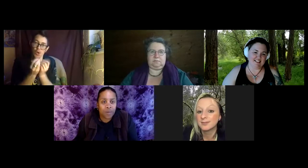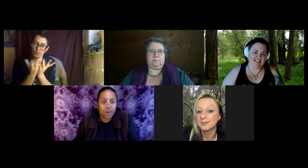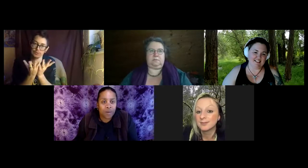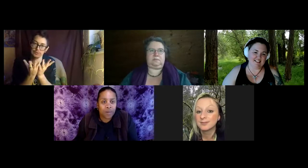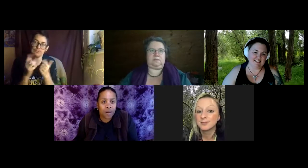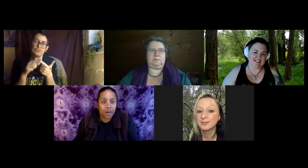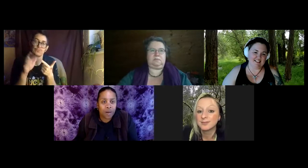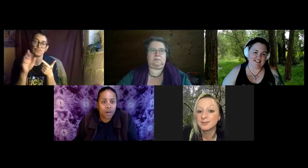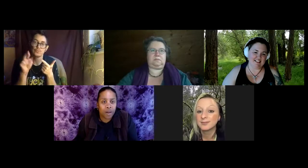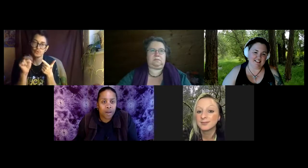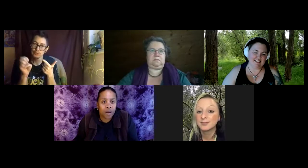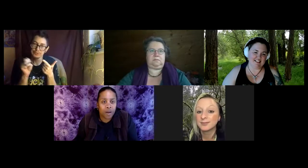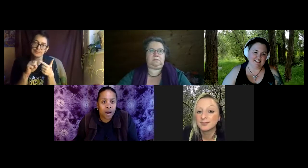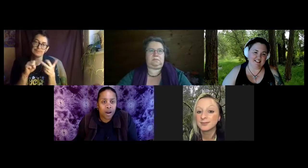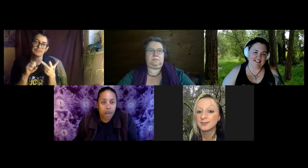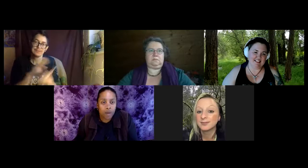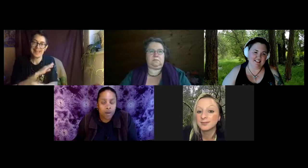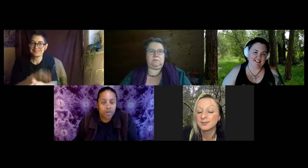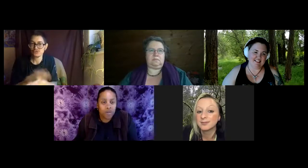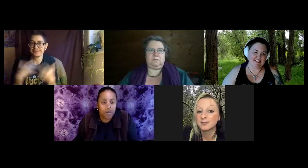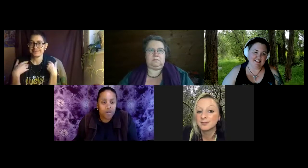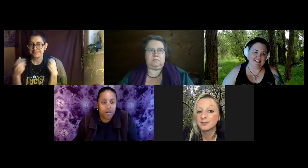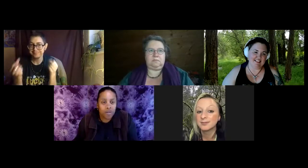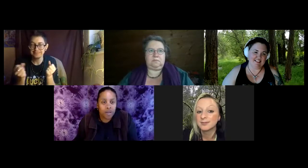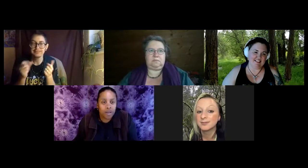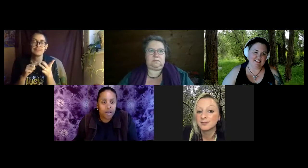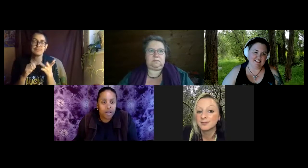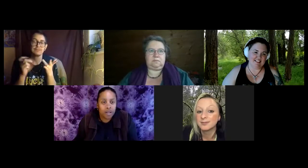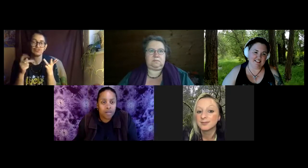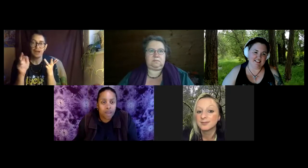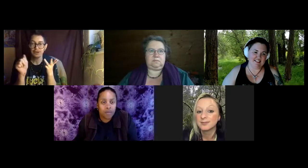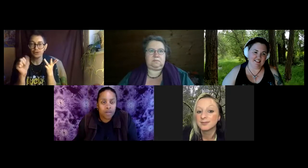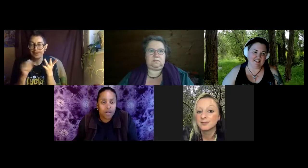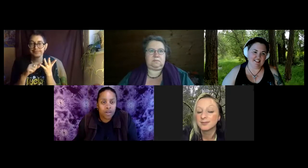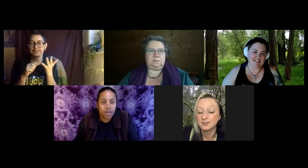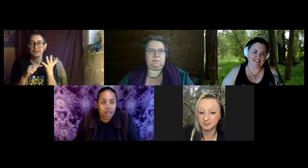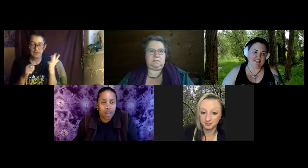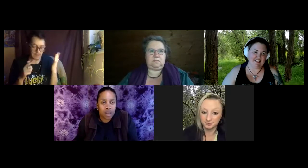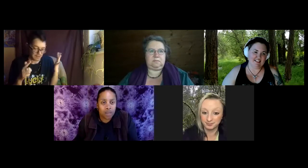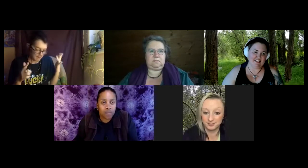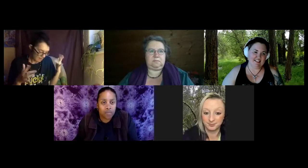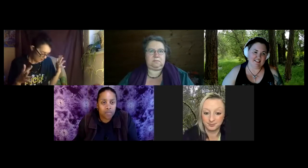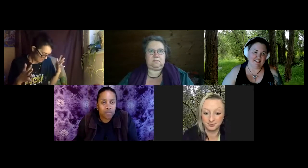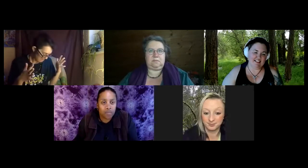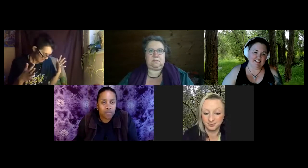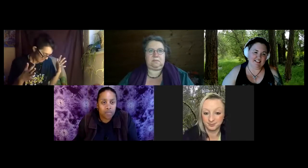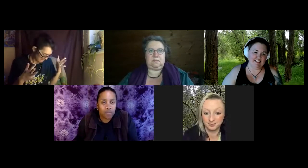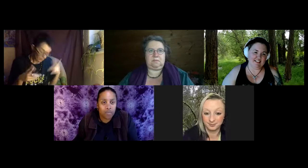modalities. I work with tarot cards. I work with the runes. I do energy healing.